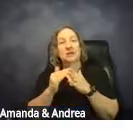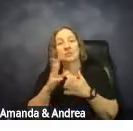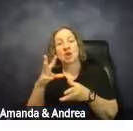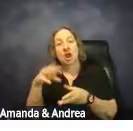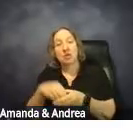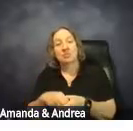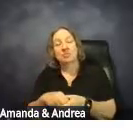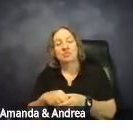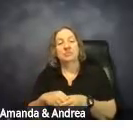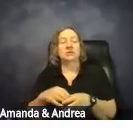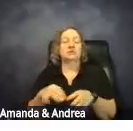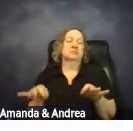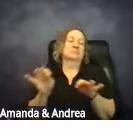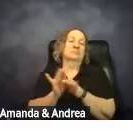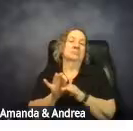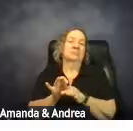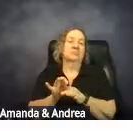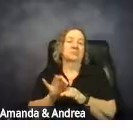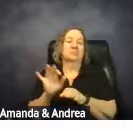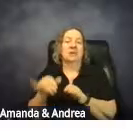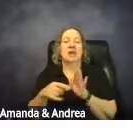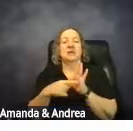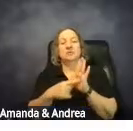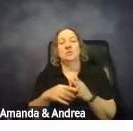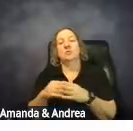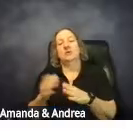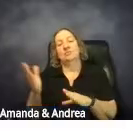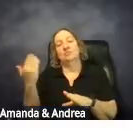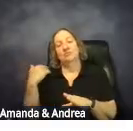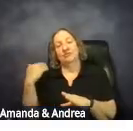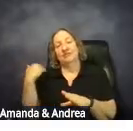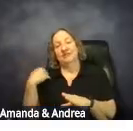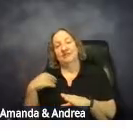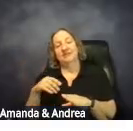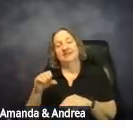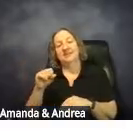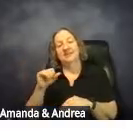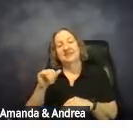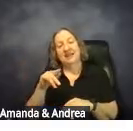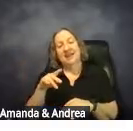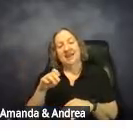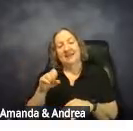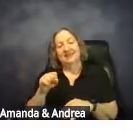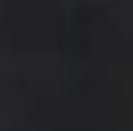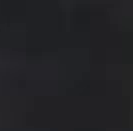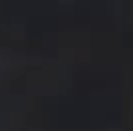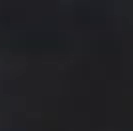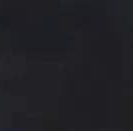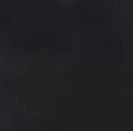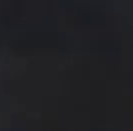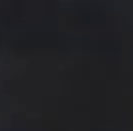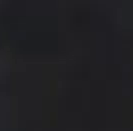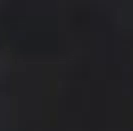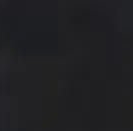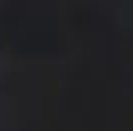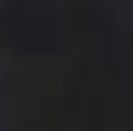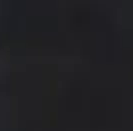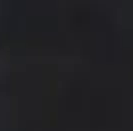is robust as demonstrated in the previous slides. So now I believe that's my last slide.